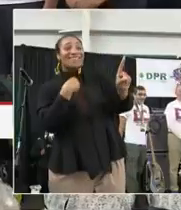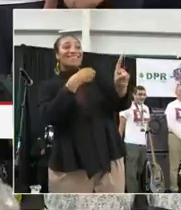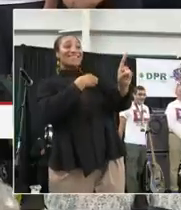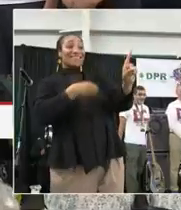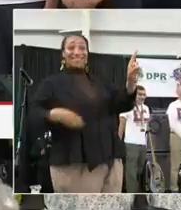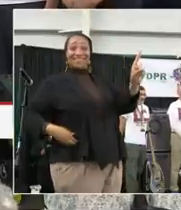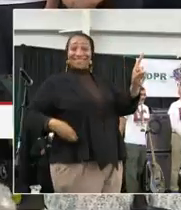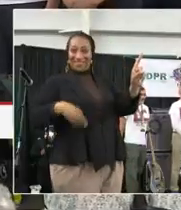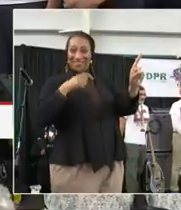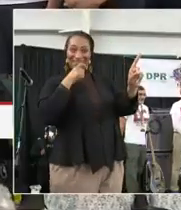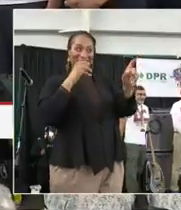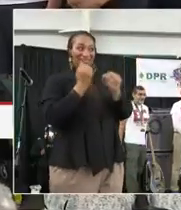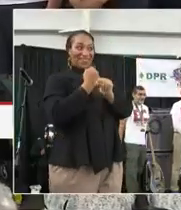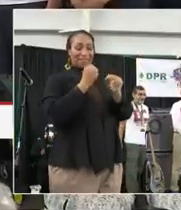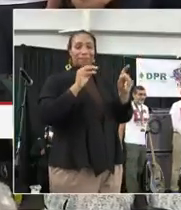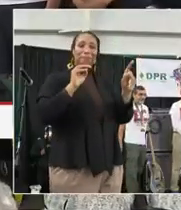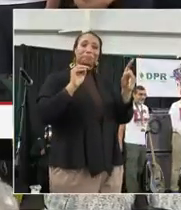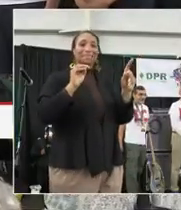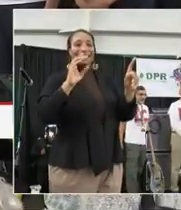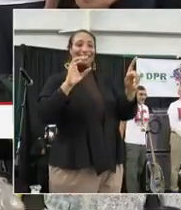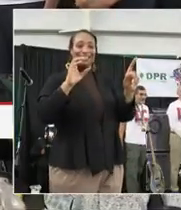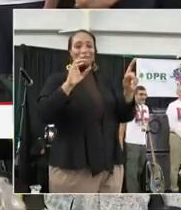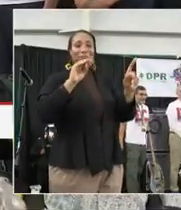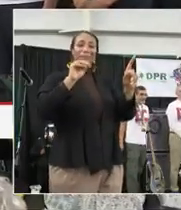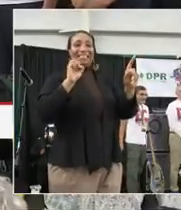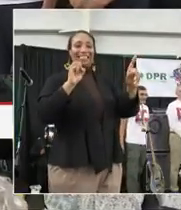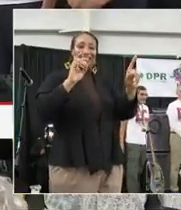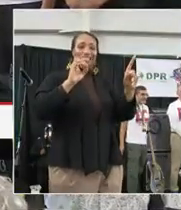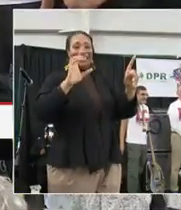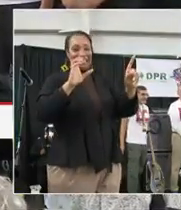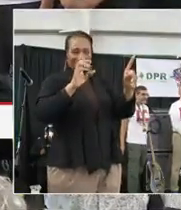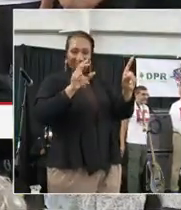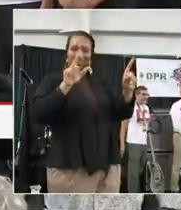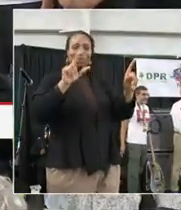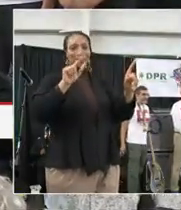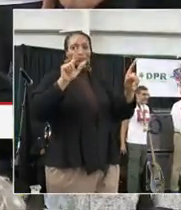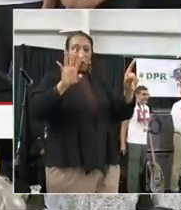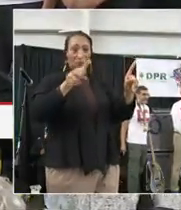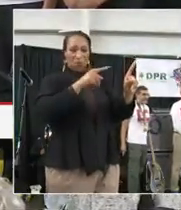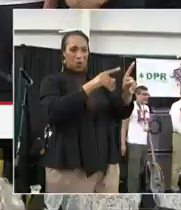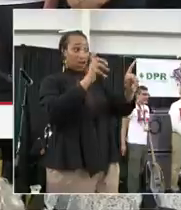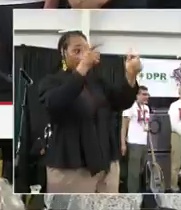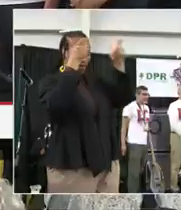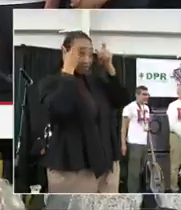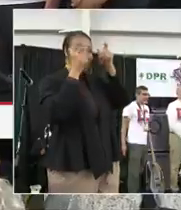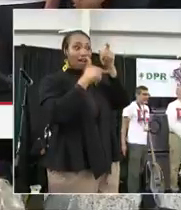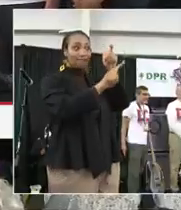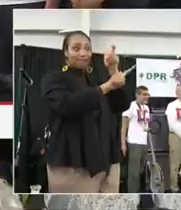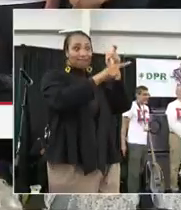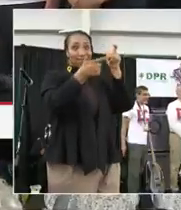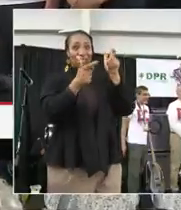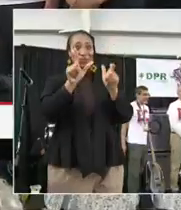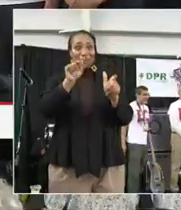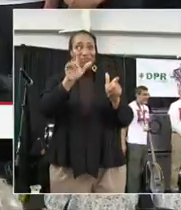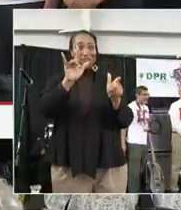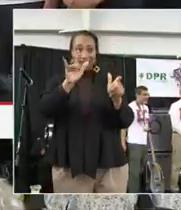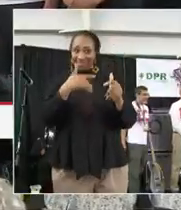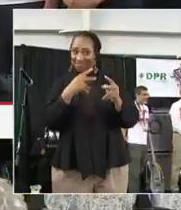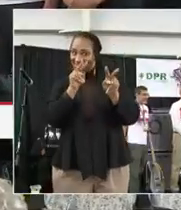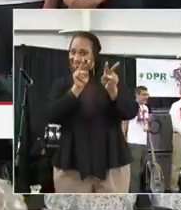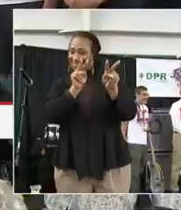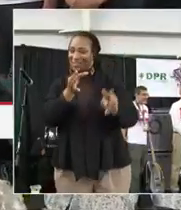we crown the next queen who flips the script on aging. And with that, I turn it back